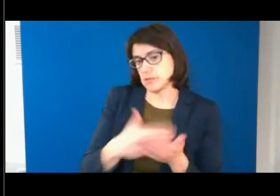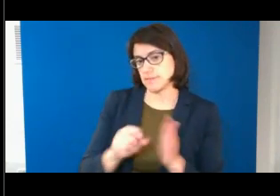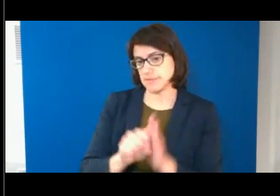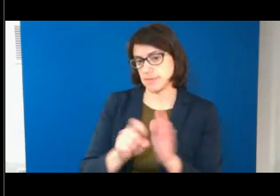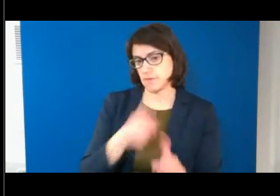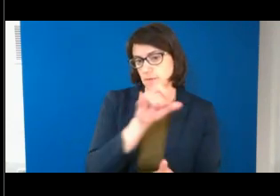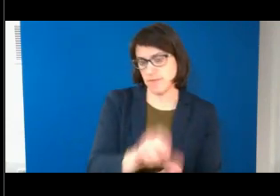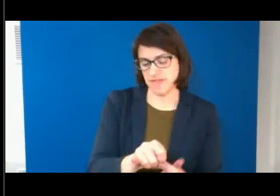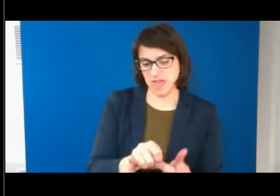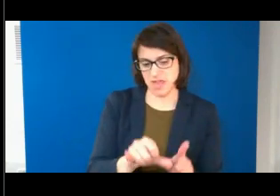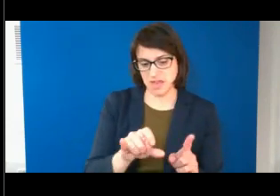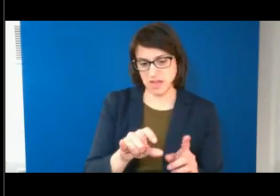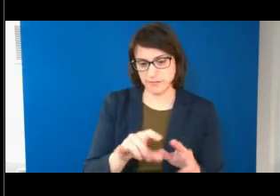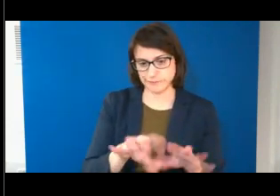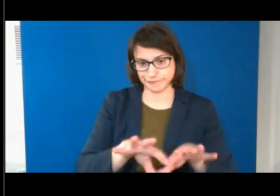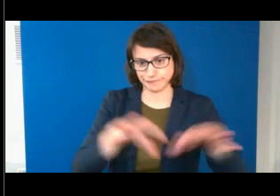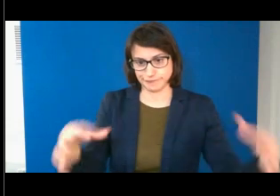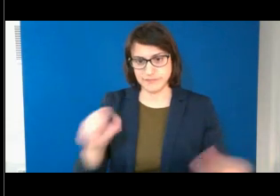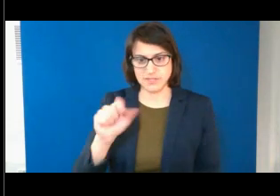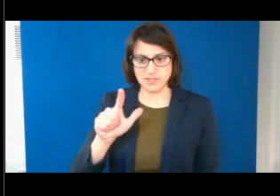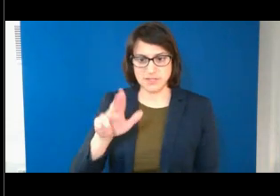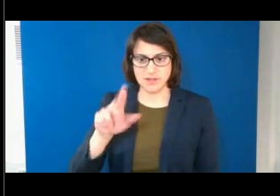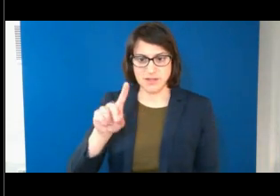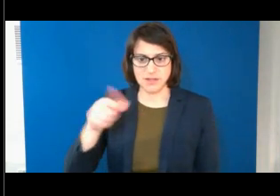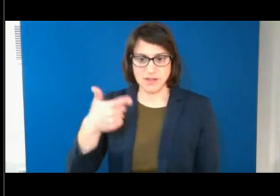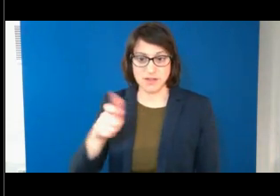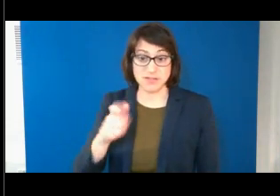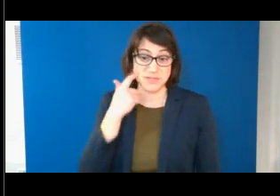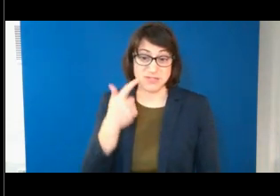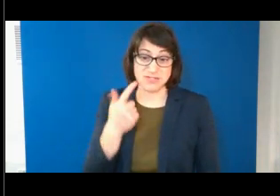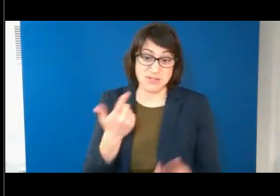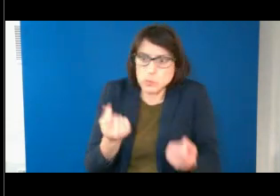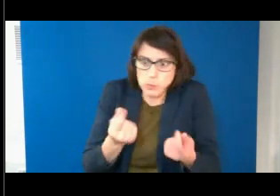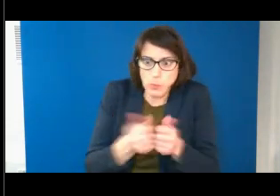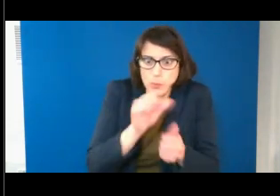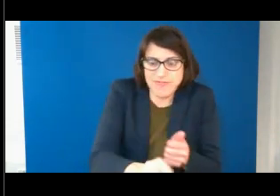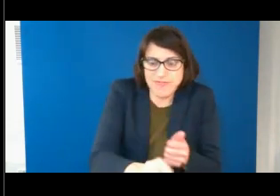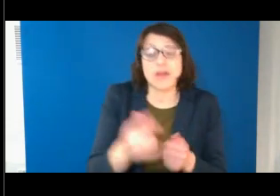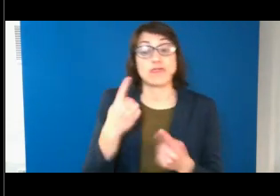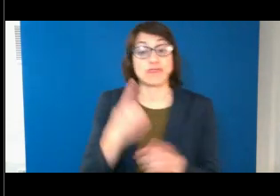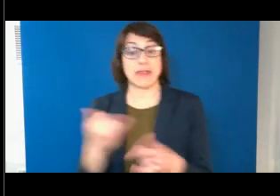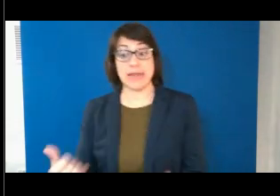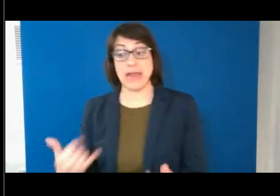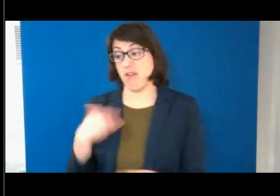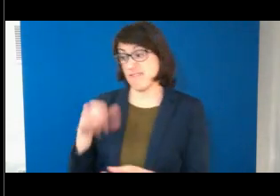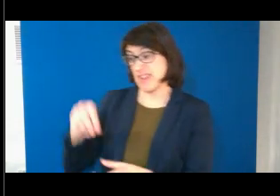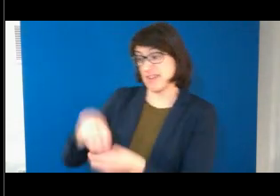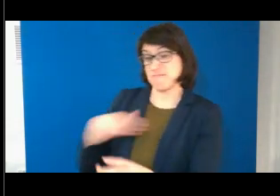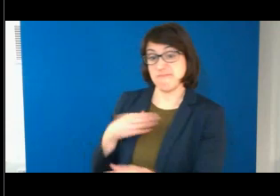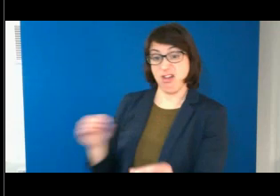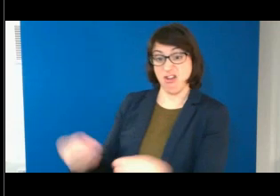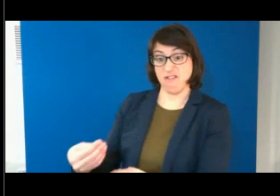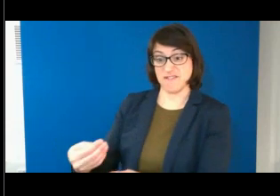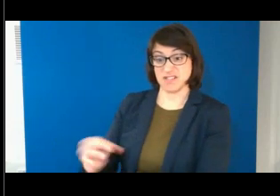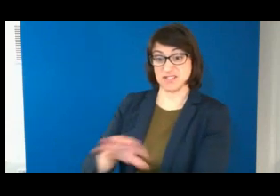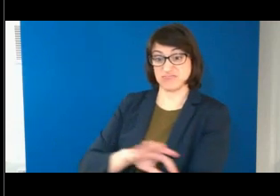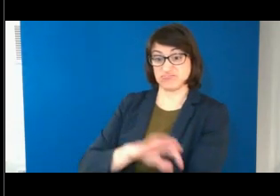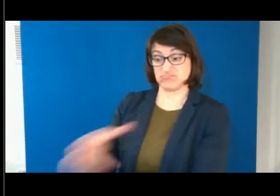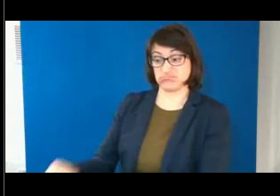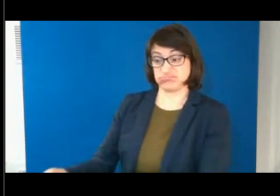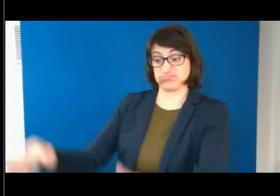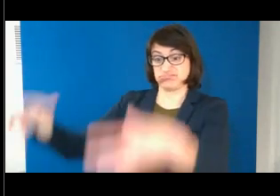do with this sludge once we have it? Because at the moment, it's staying in my office. We decontaminate it and everything, but we have it in this giant